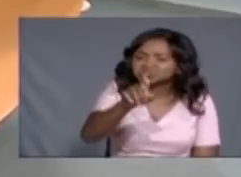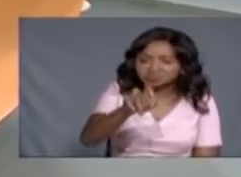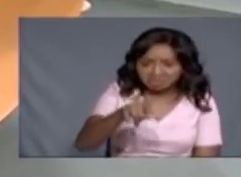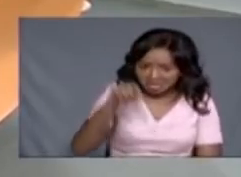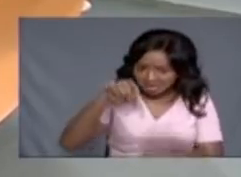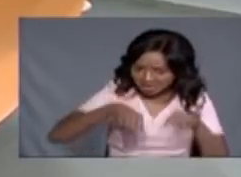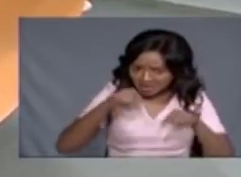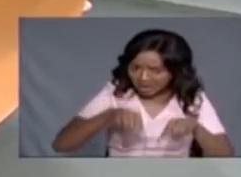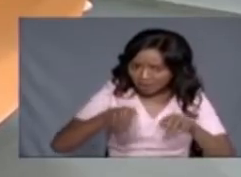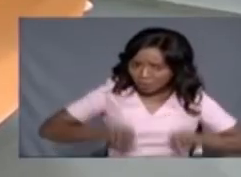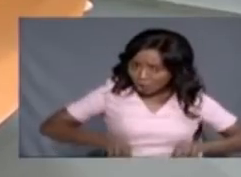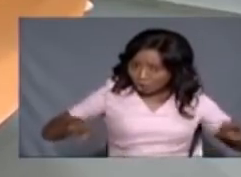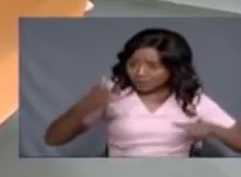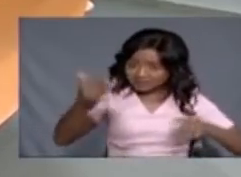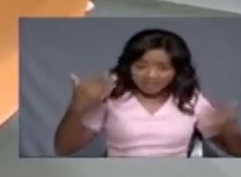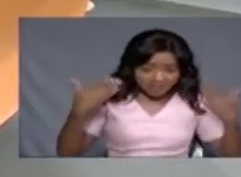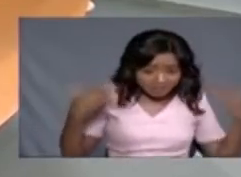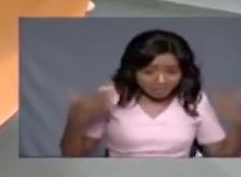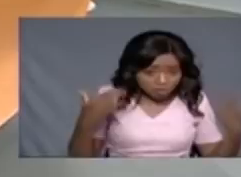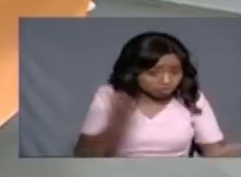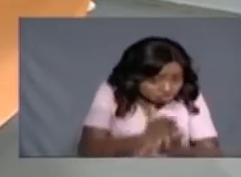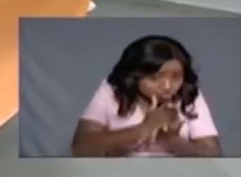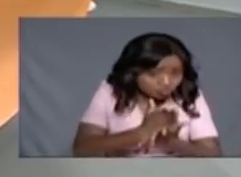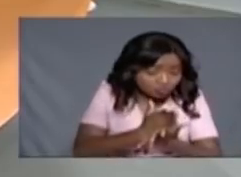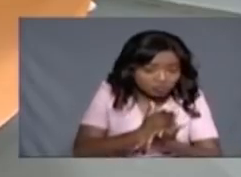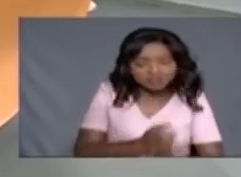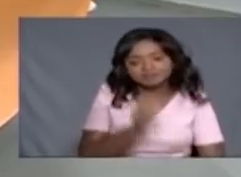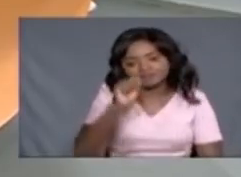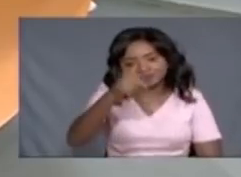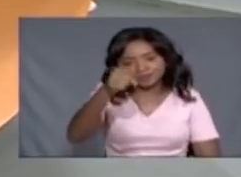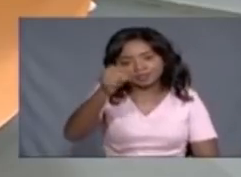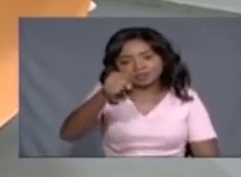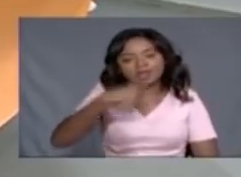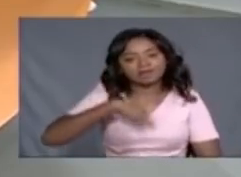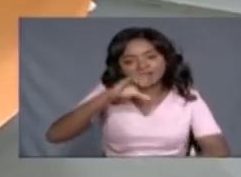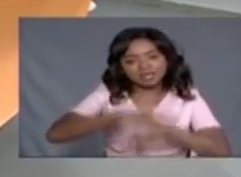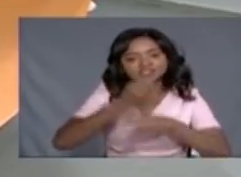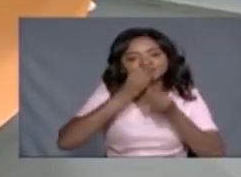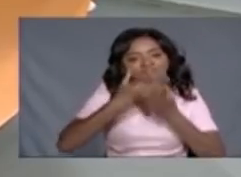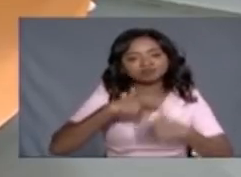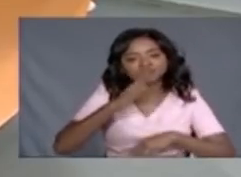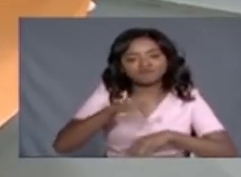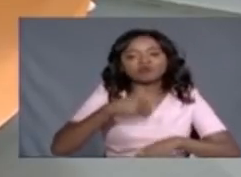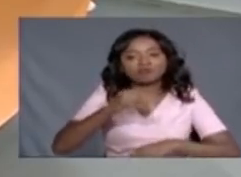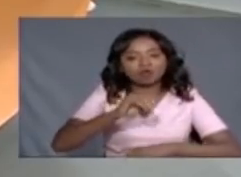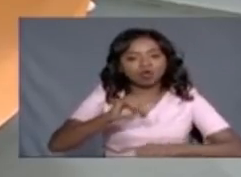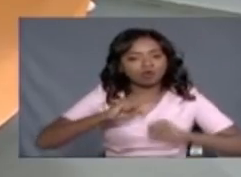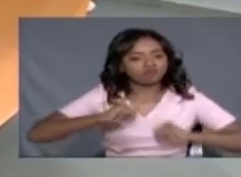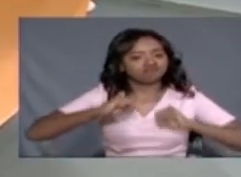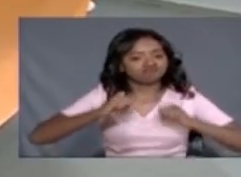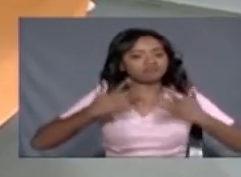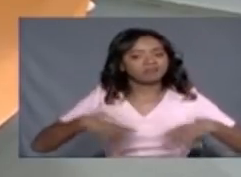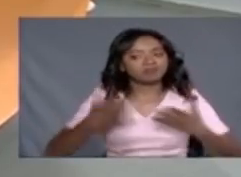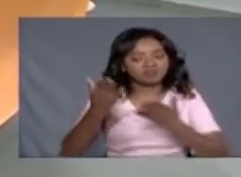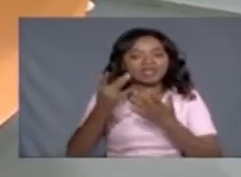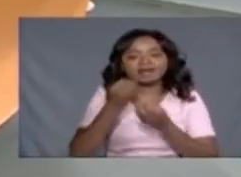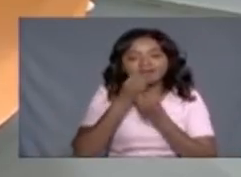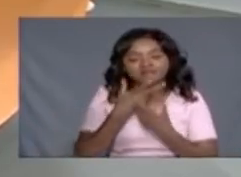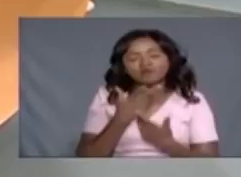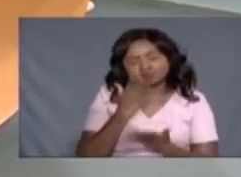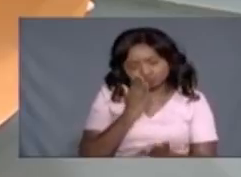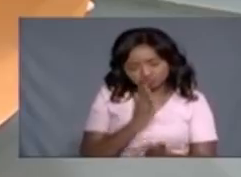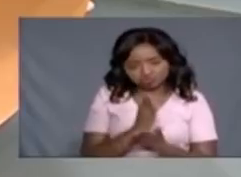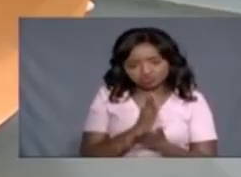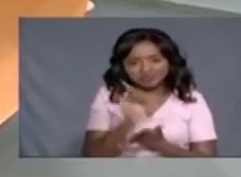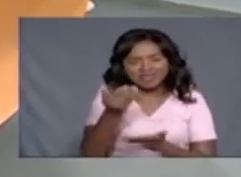County? Yeah, I have information from the chief officer there. They've reached Meru County? Yeah, they say they have reached. And they are feeding